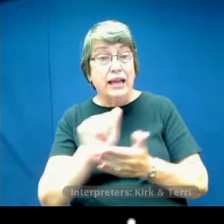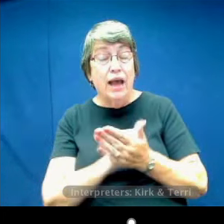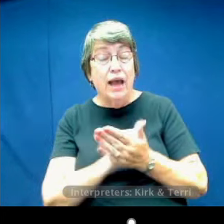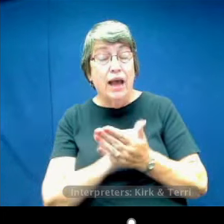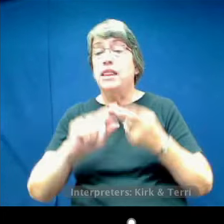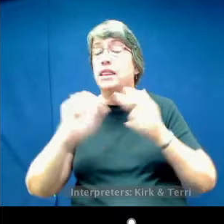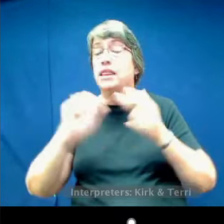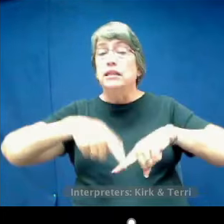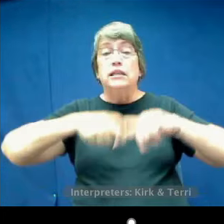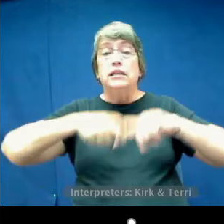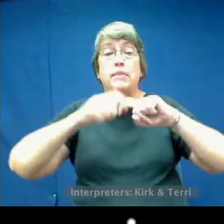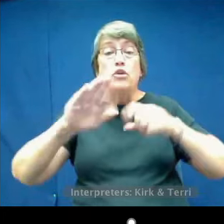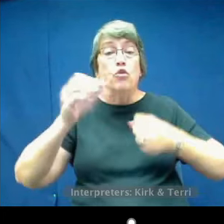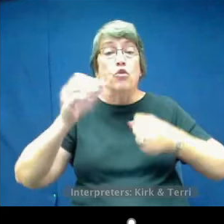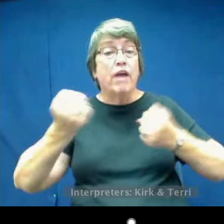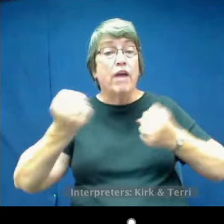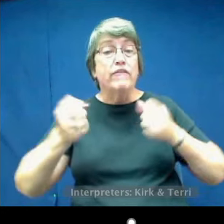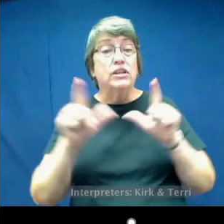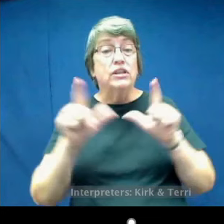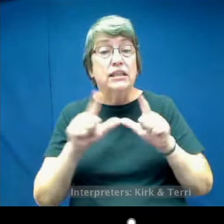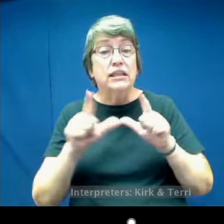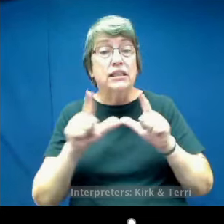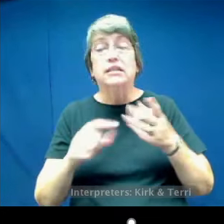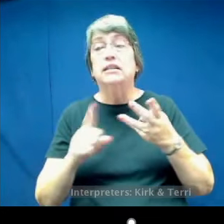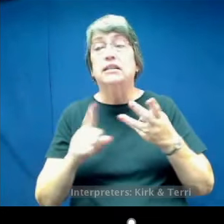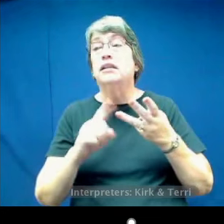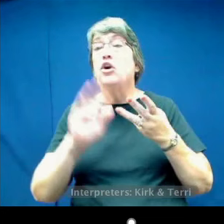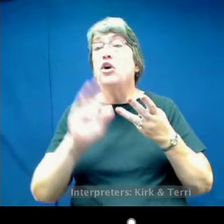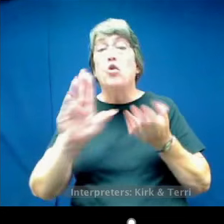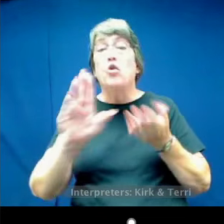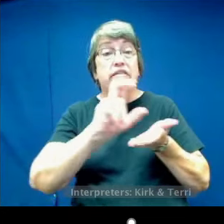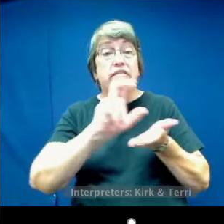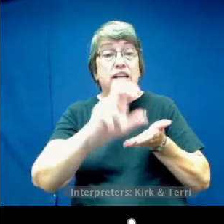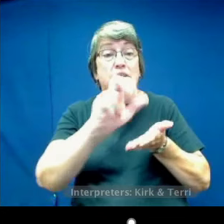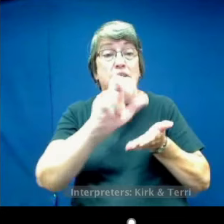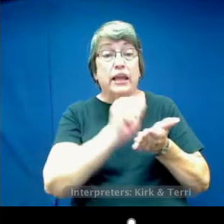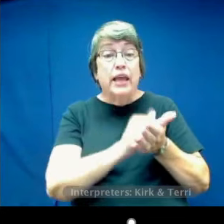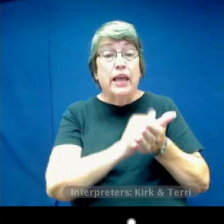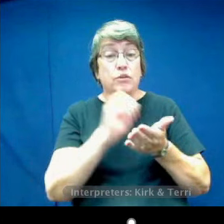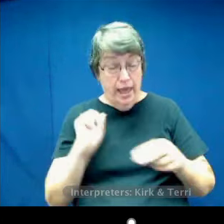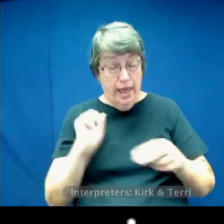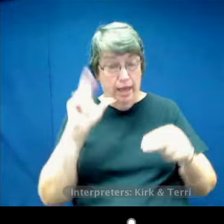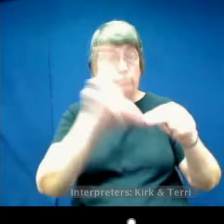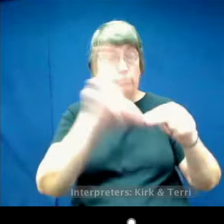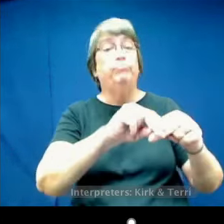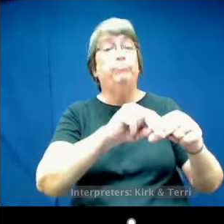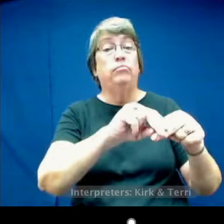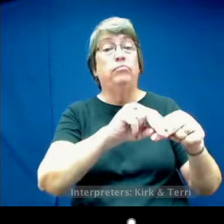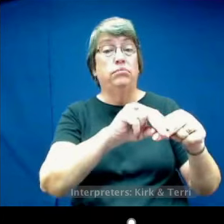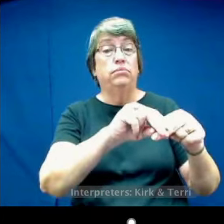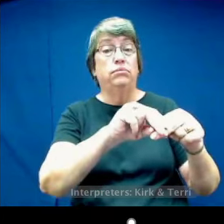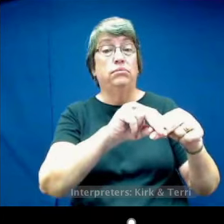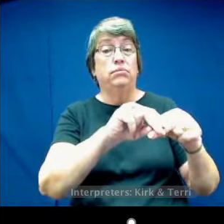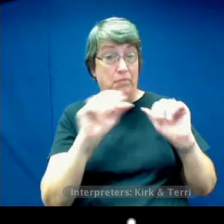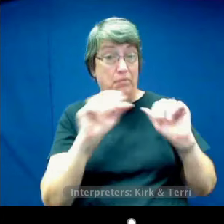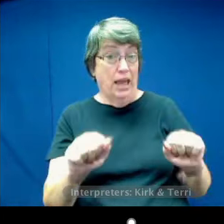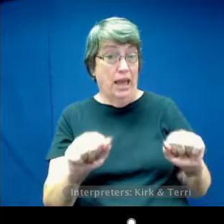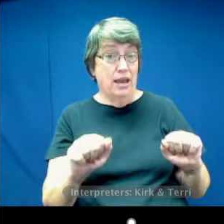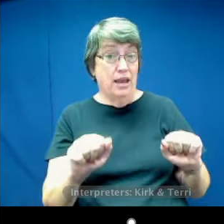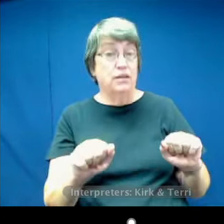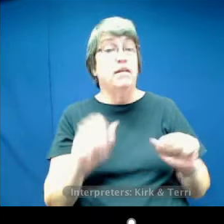licenses, and investment accounts in order to levy upon those and to make those child